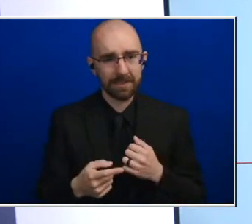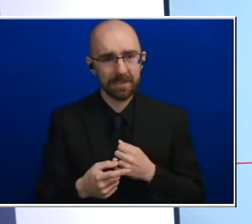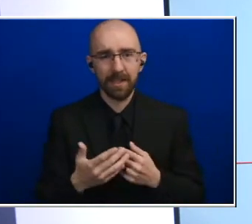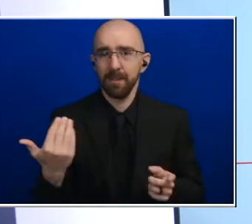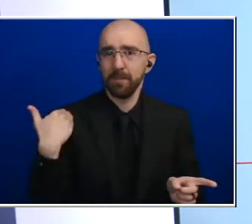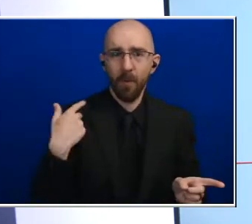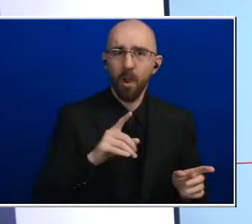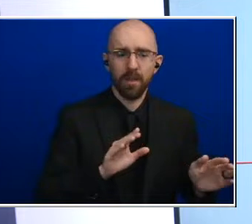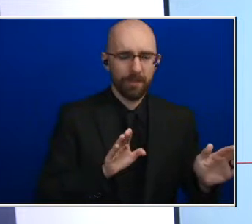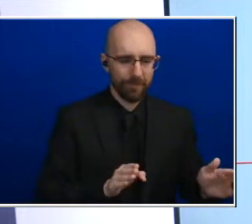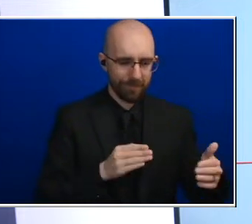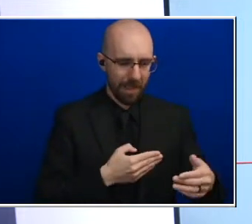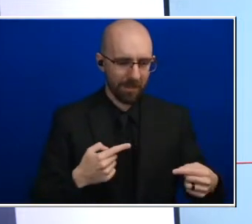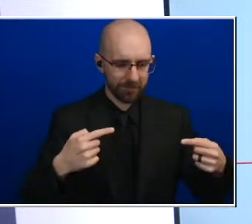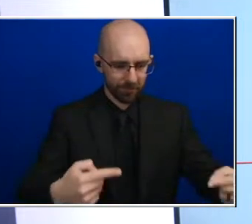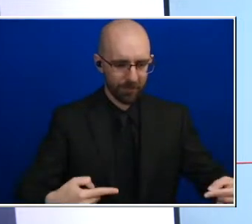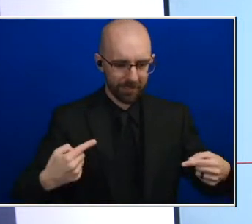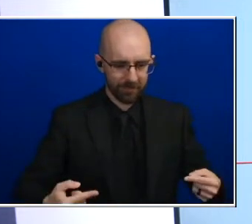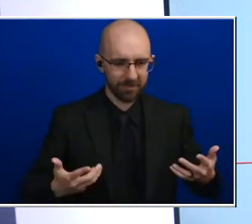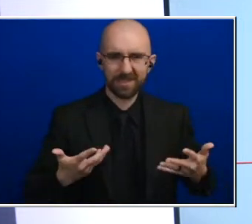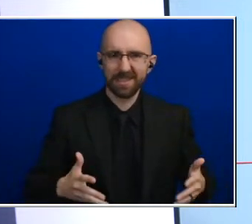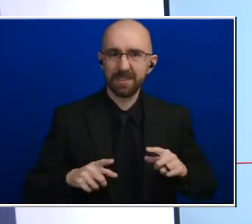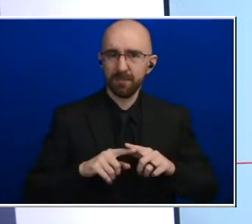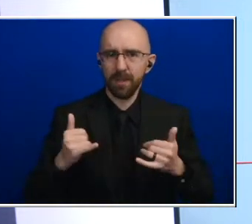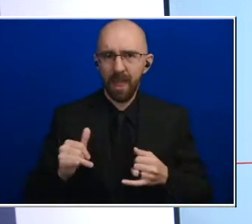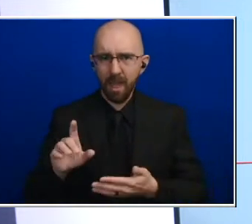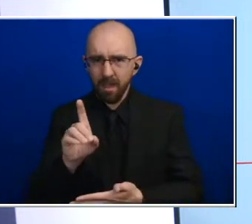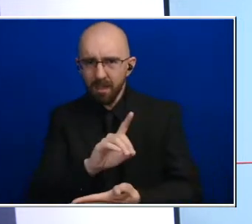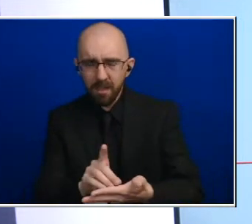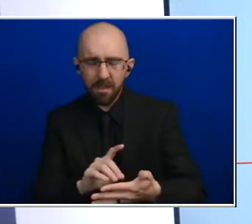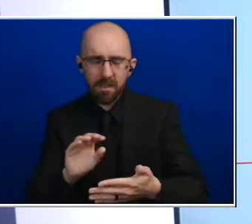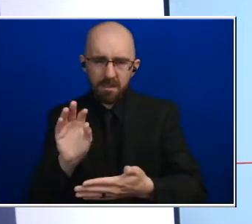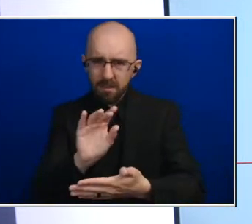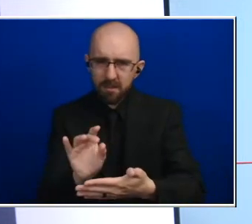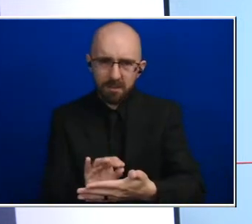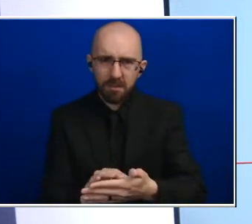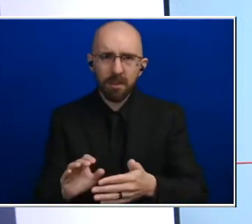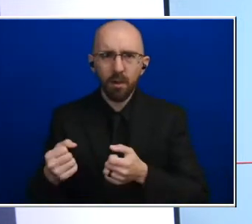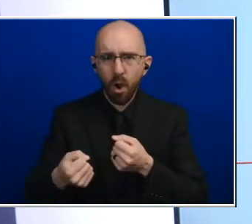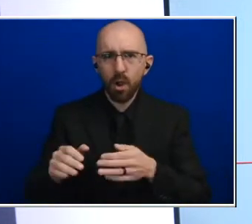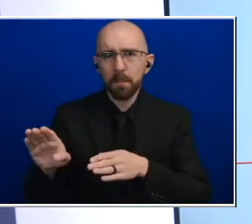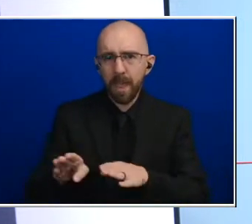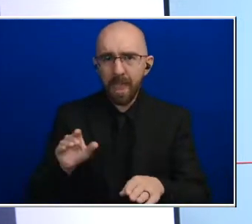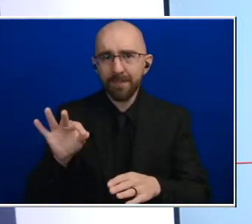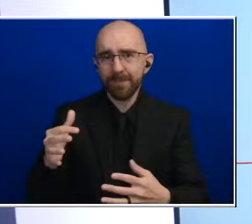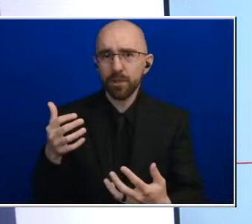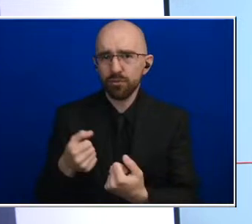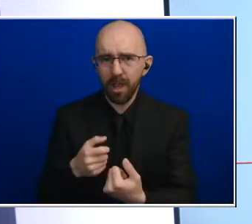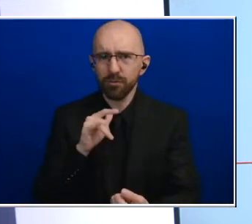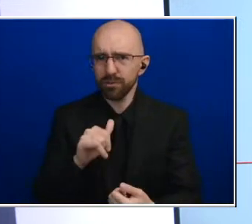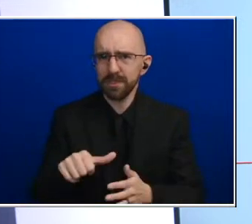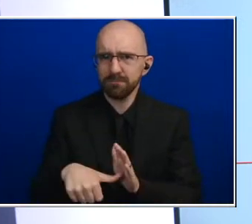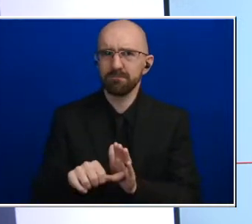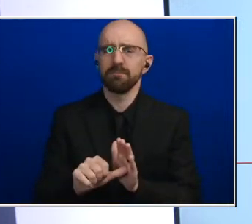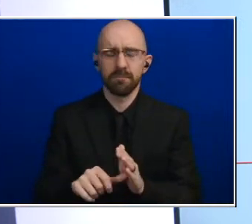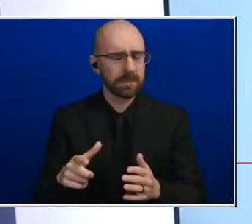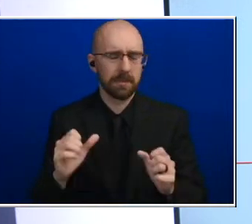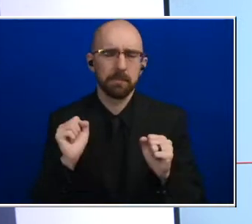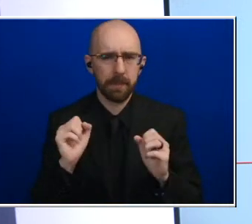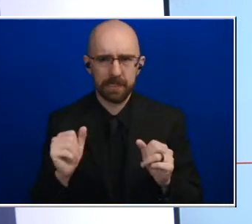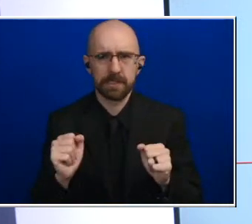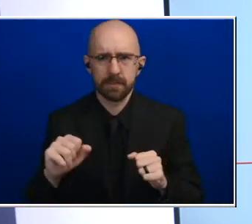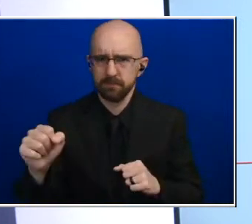man, the way they design cars to behave in a crash now is pretty impressive. It's amazing, absolutely